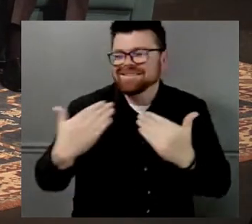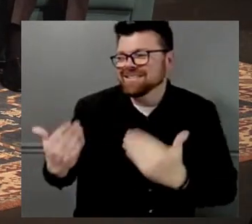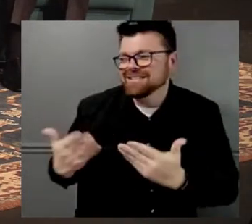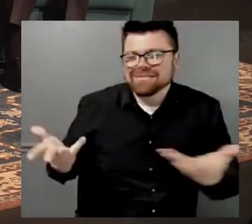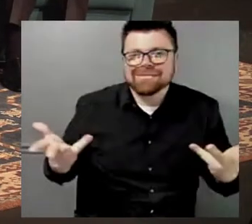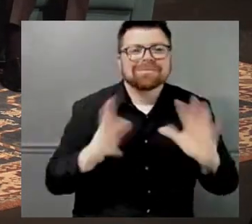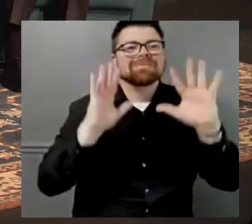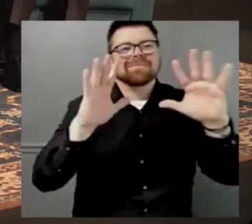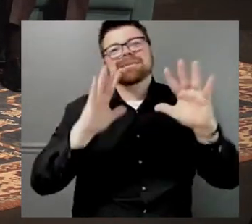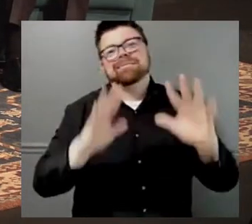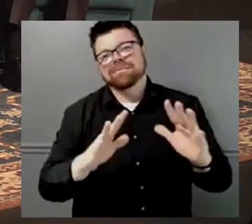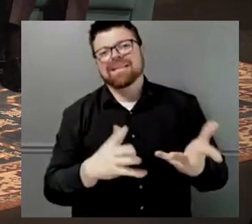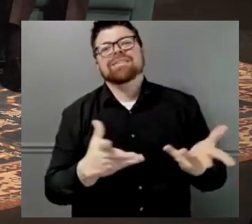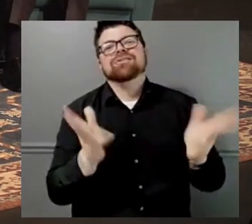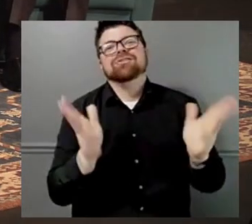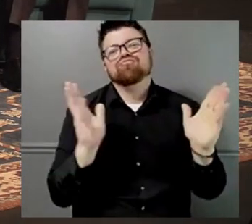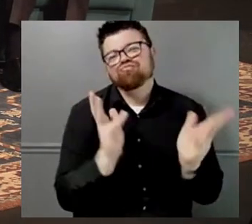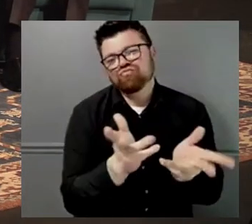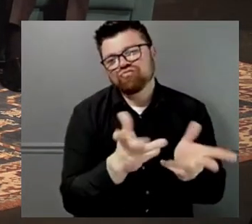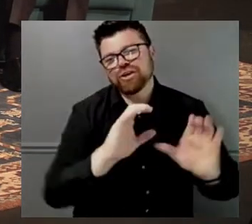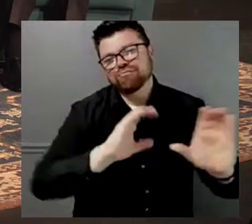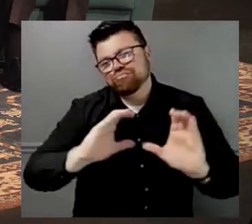conversation.